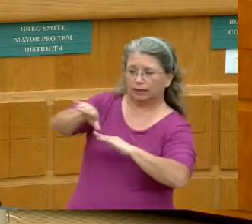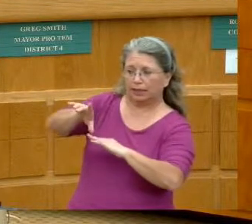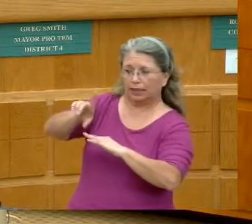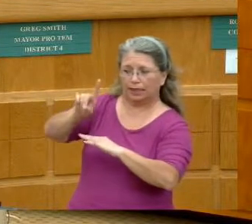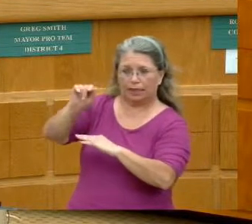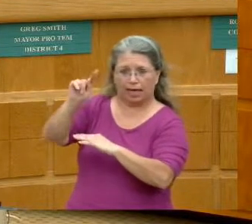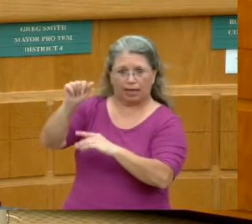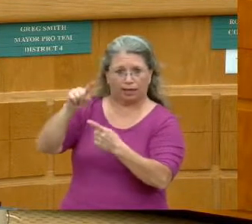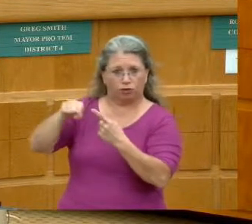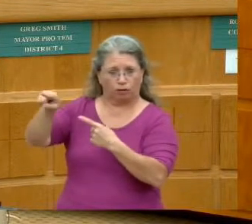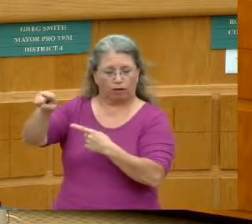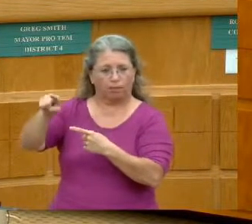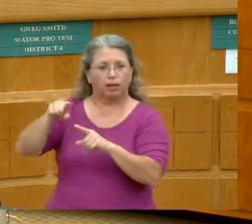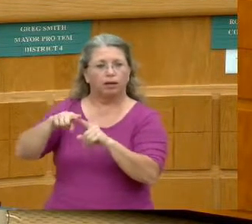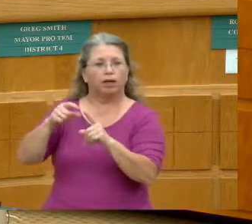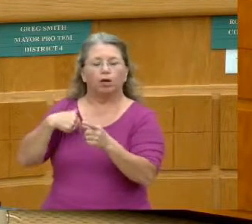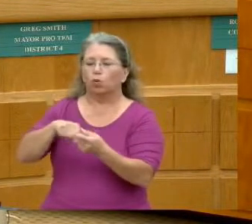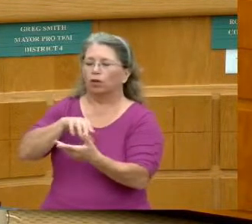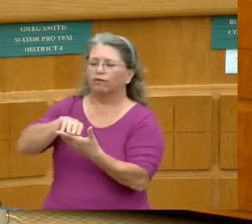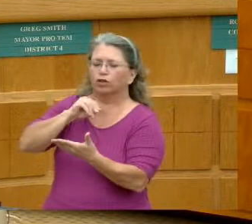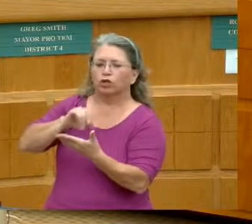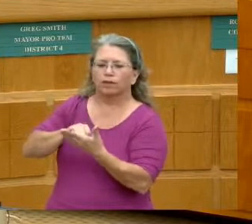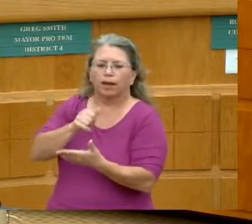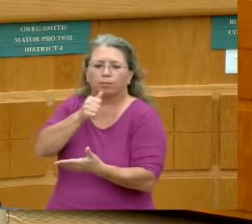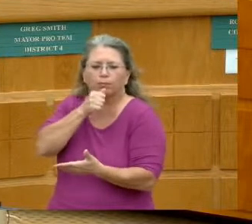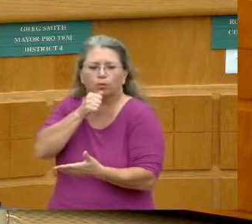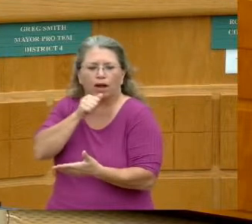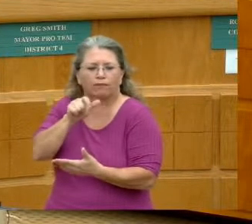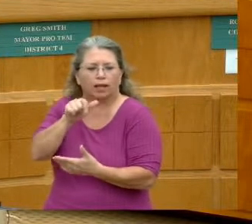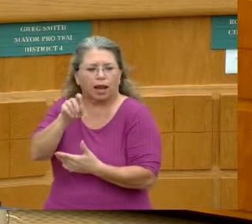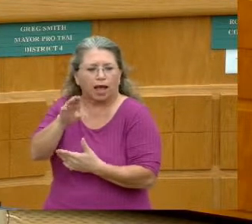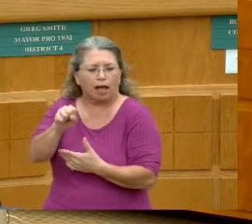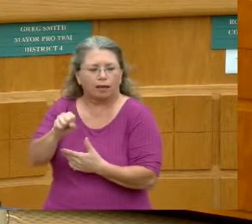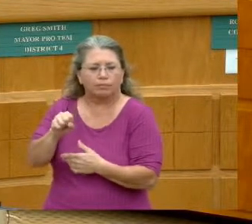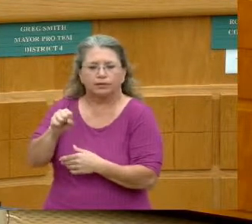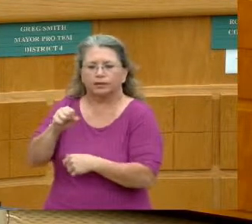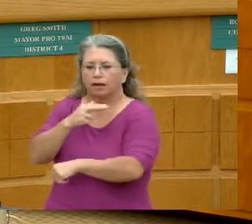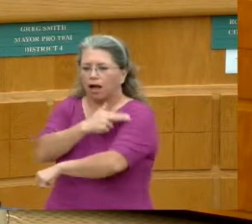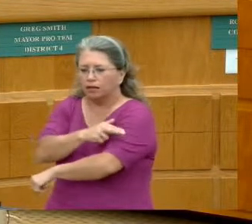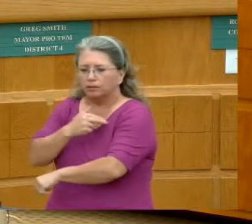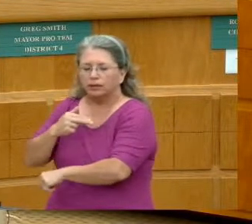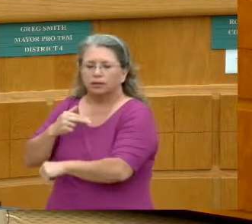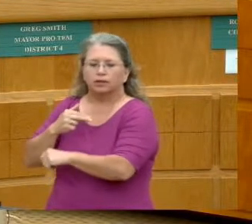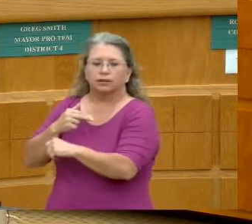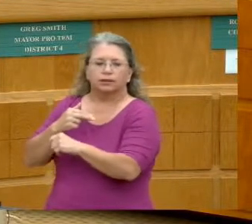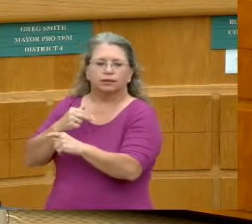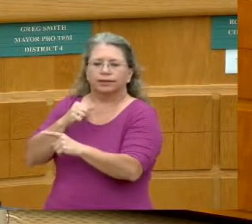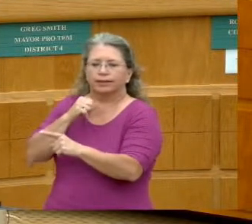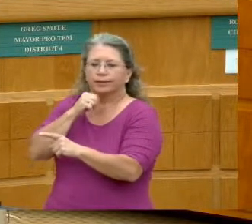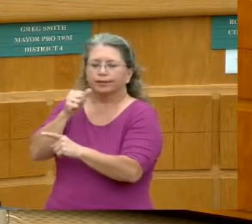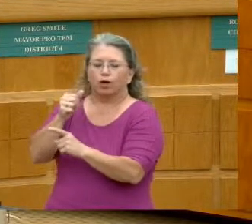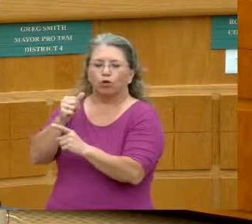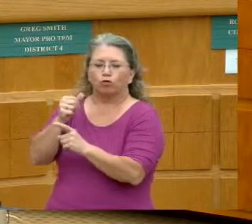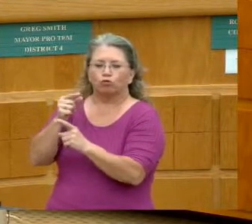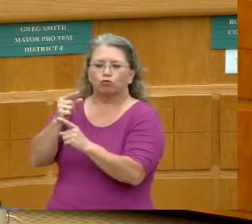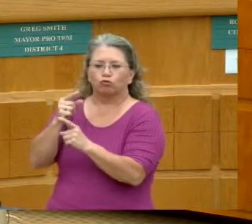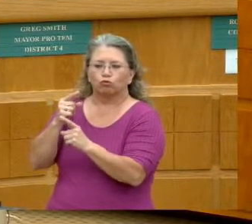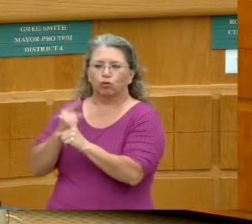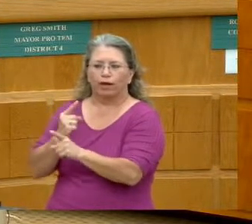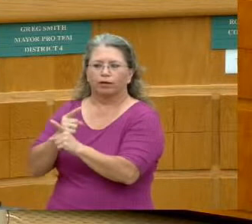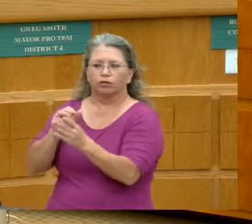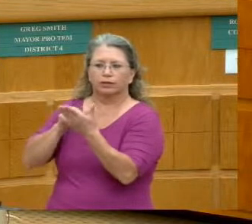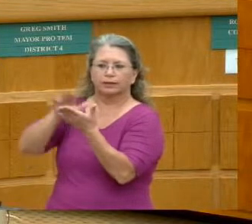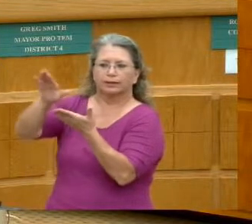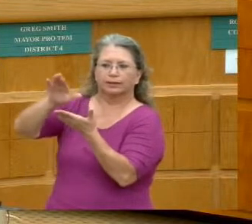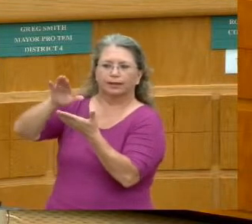private hospitals, commercial labs, even health districts aren't always on time sending data up to the state. So it's been known